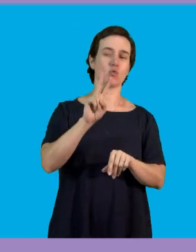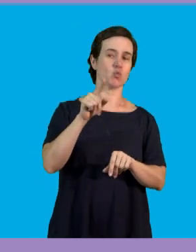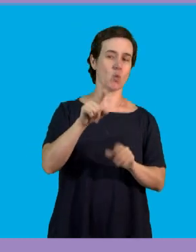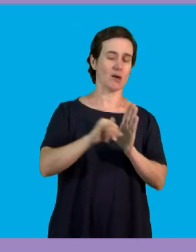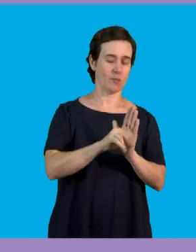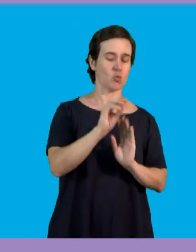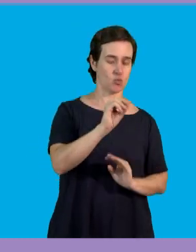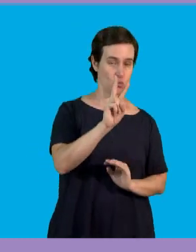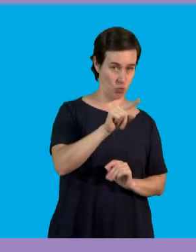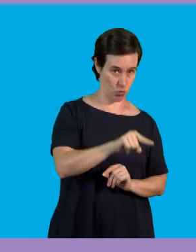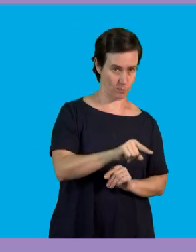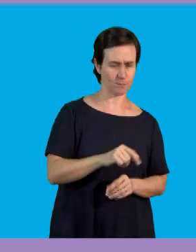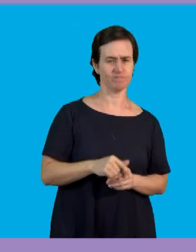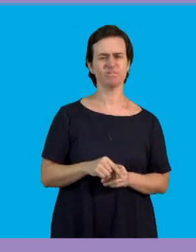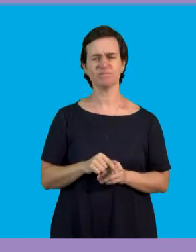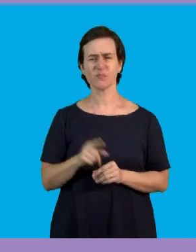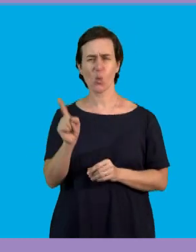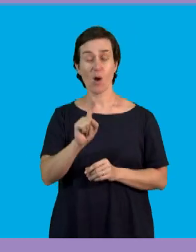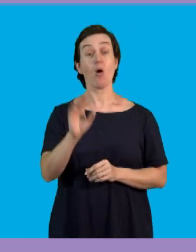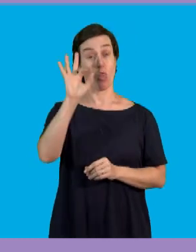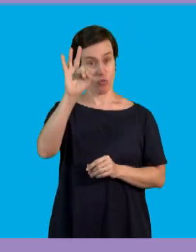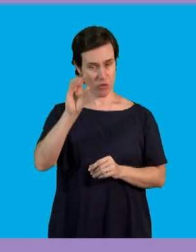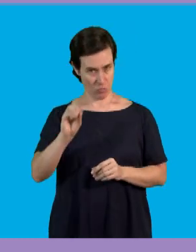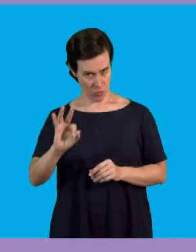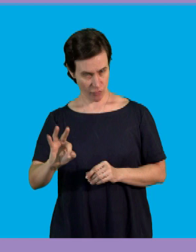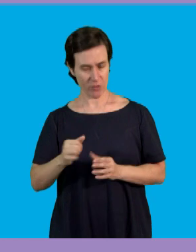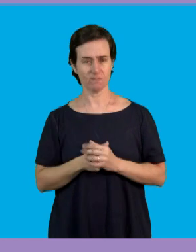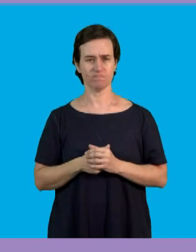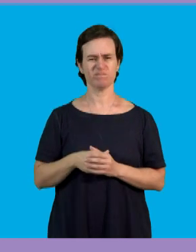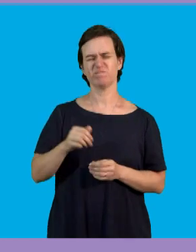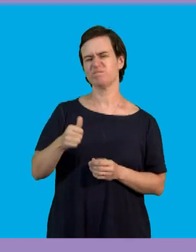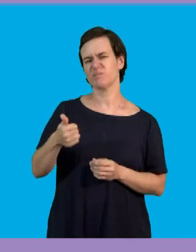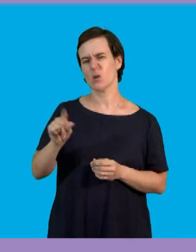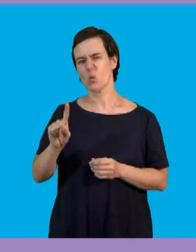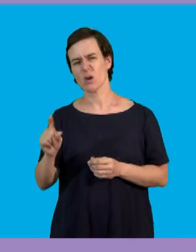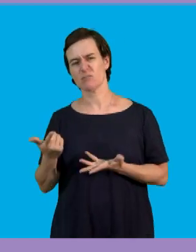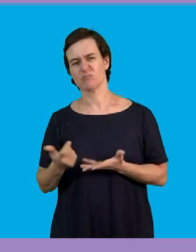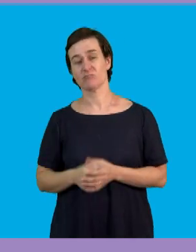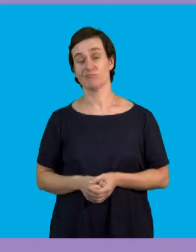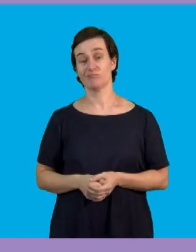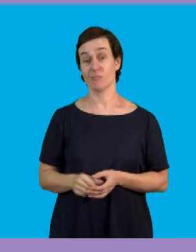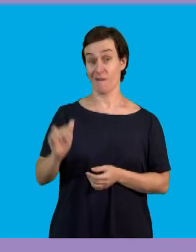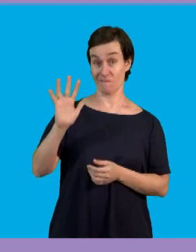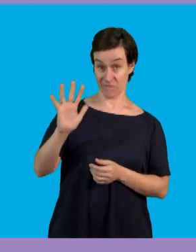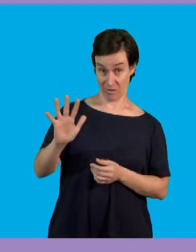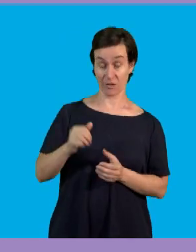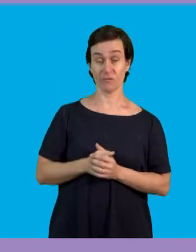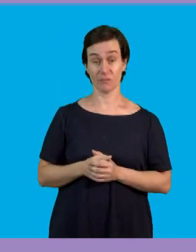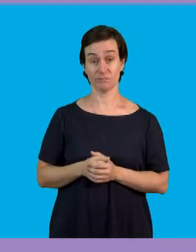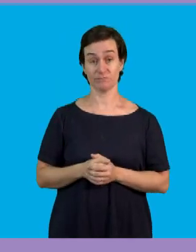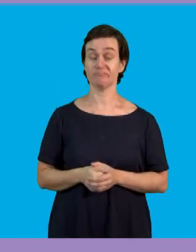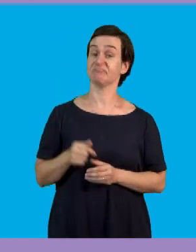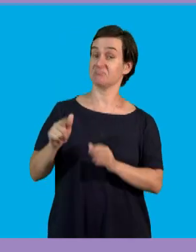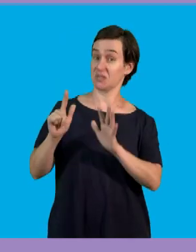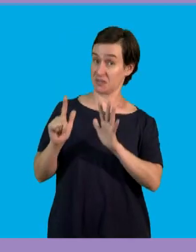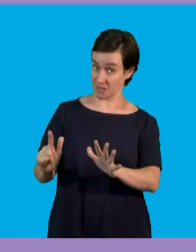2. There is also a 3. We also have a 5. We have